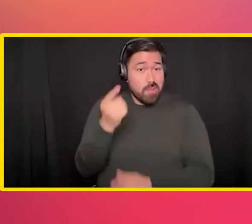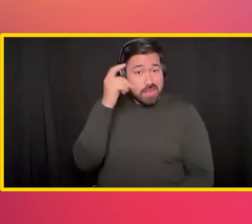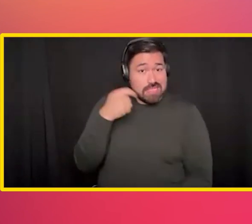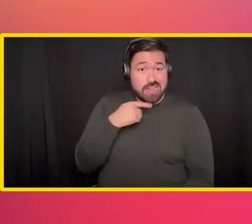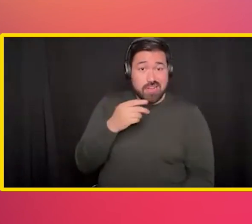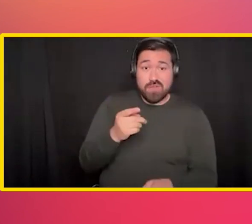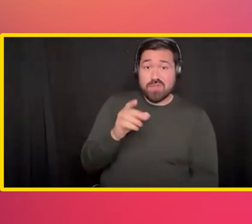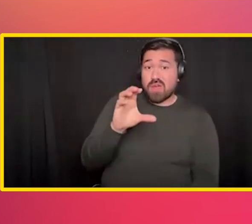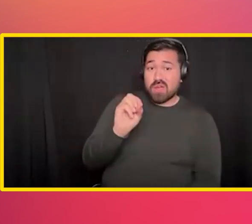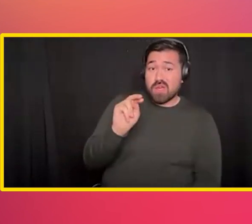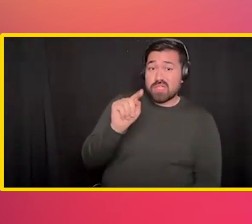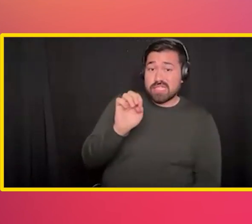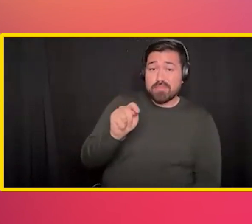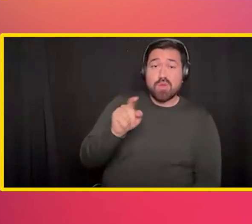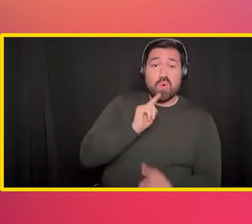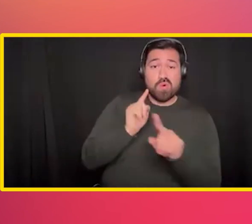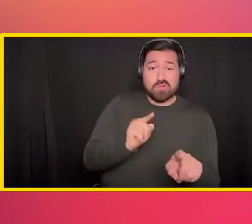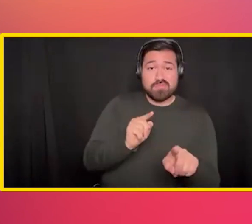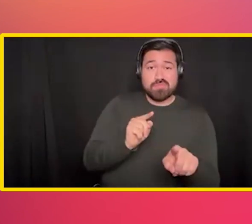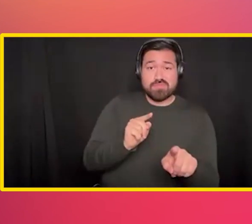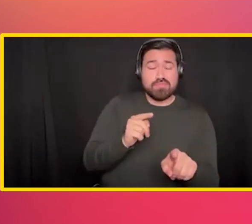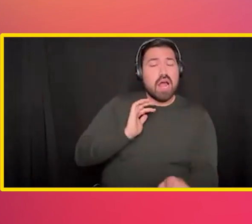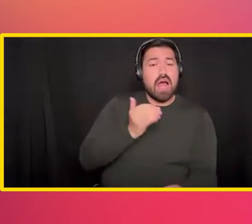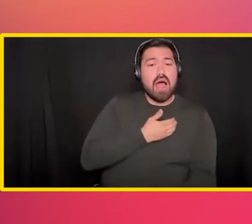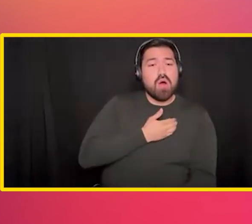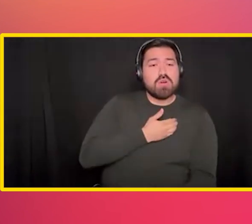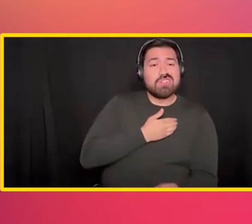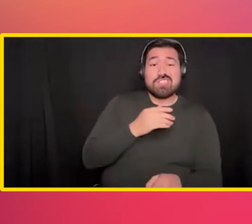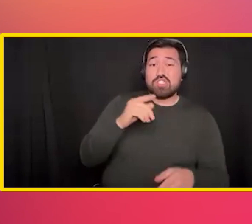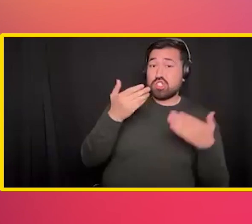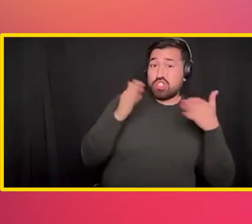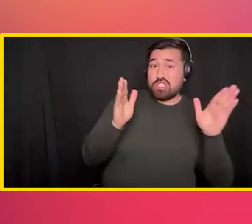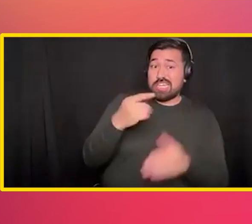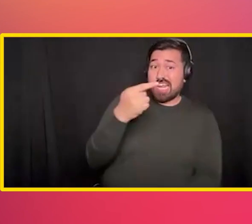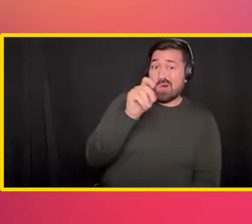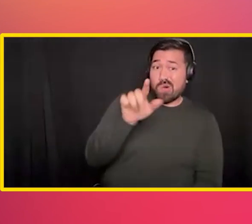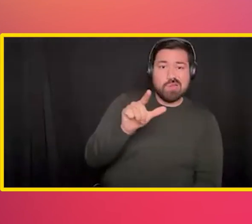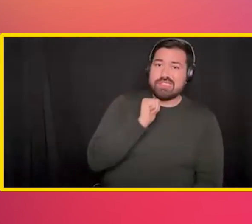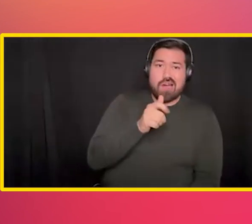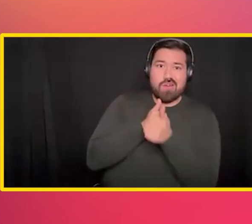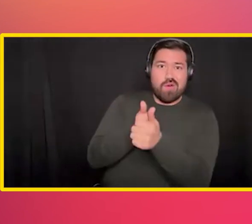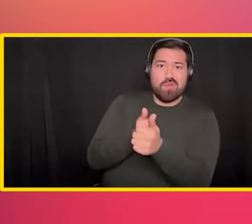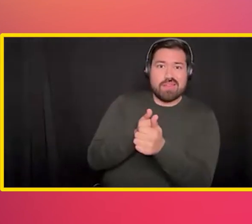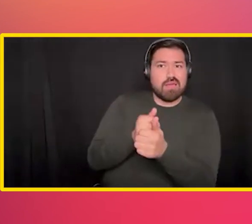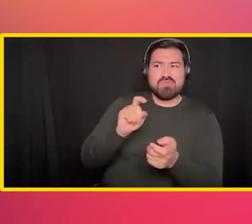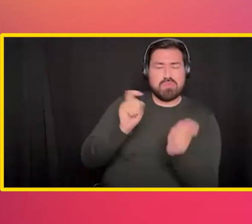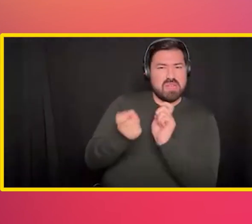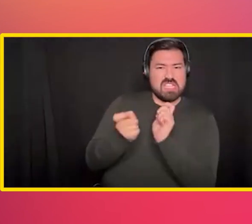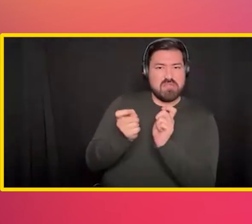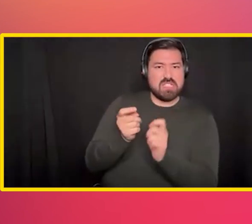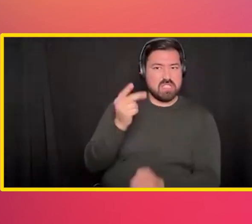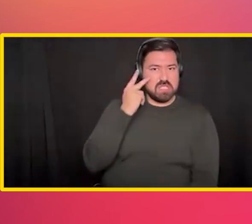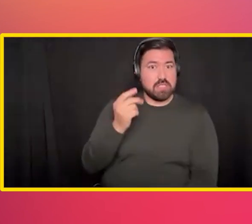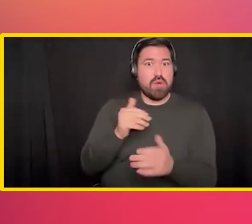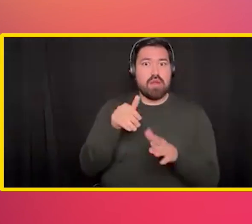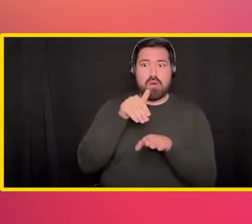order. Our attorney general is not going to do that with this president, and so we are Mm. really sitting on the edge of